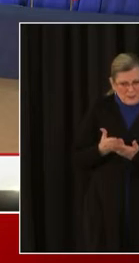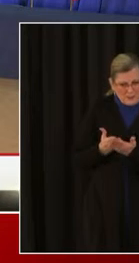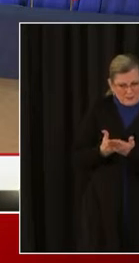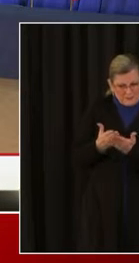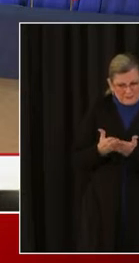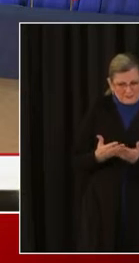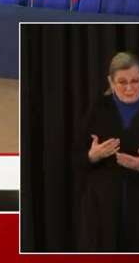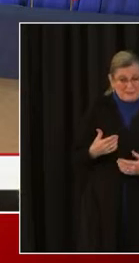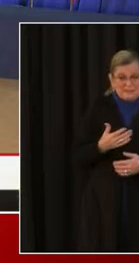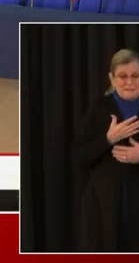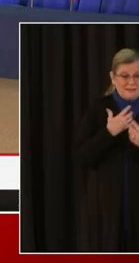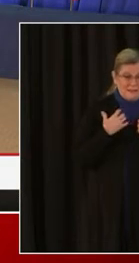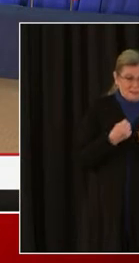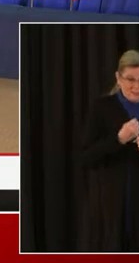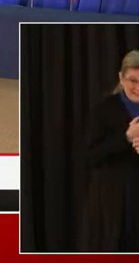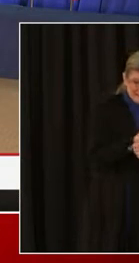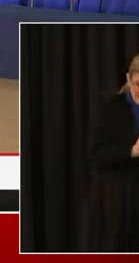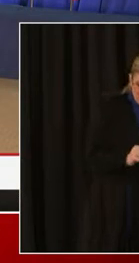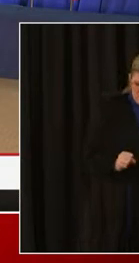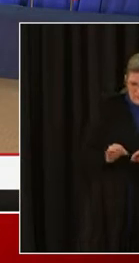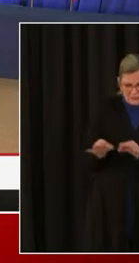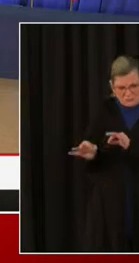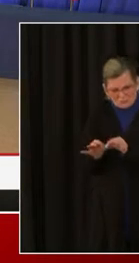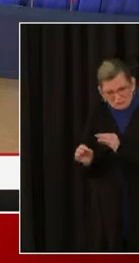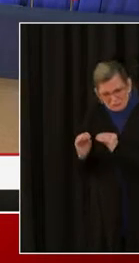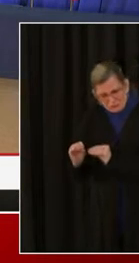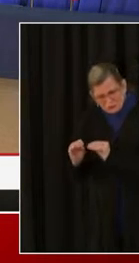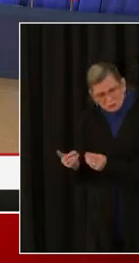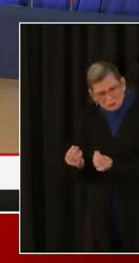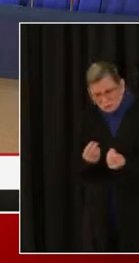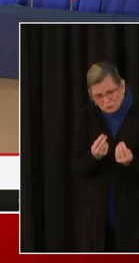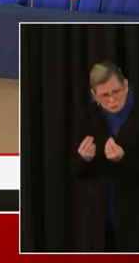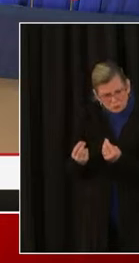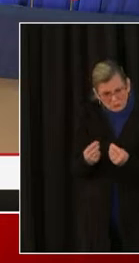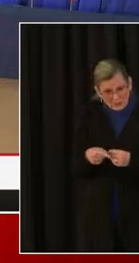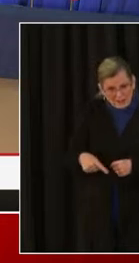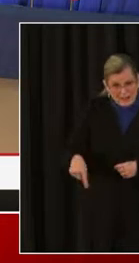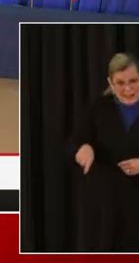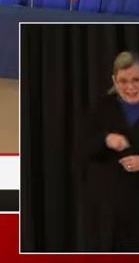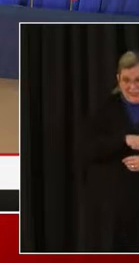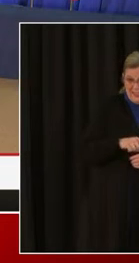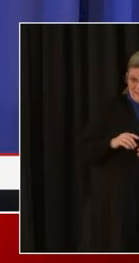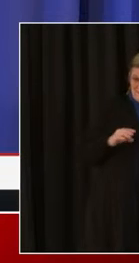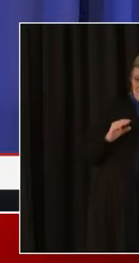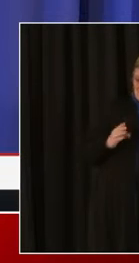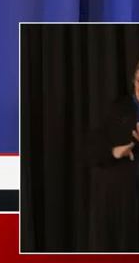safety parameters for the city, and they've developed educational guidelines that we've been